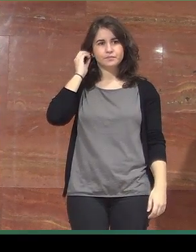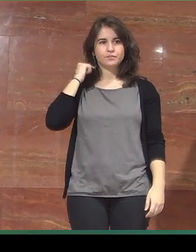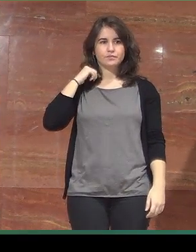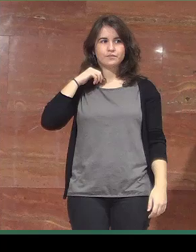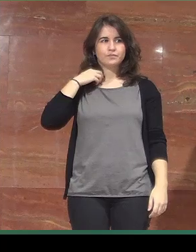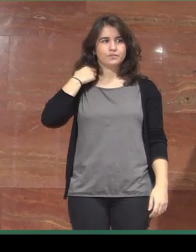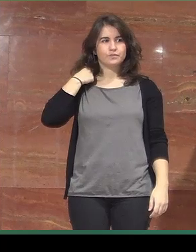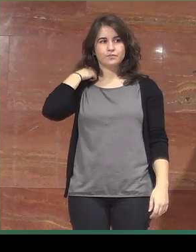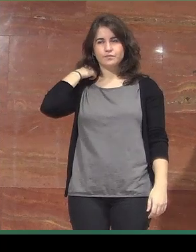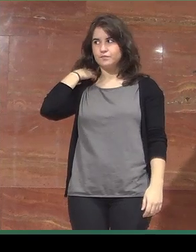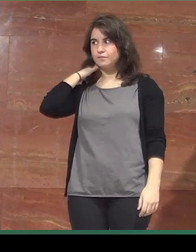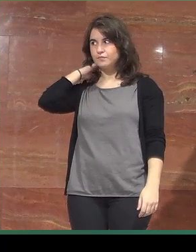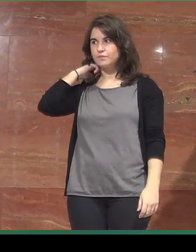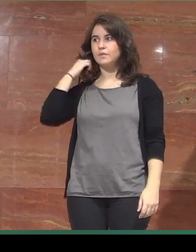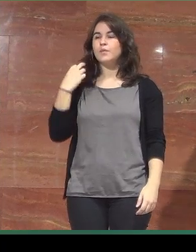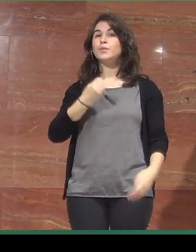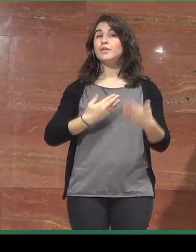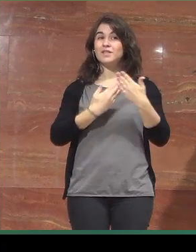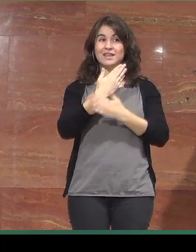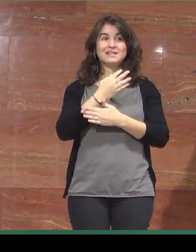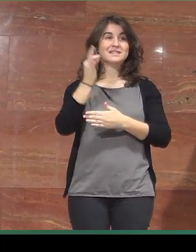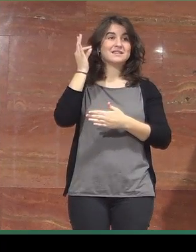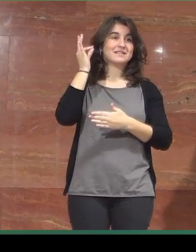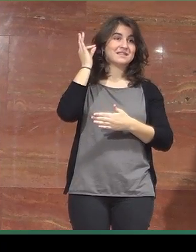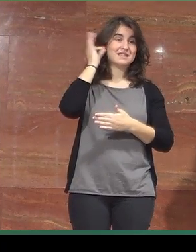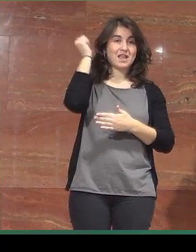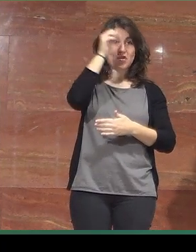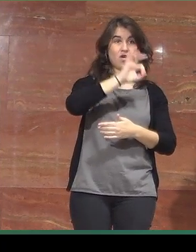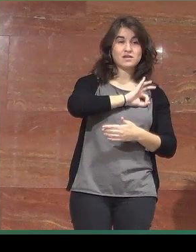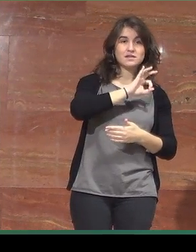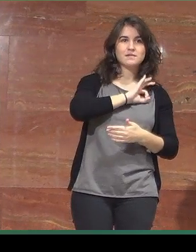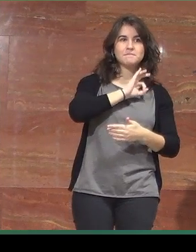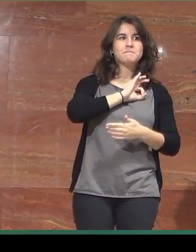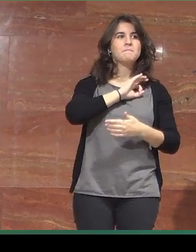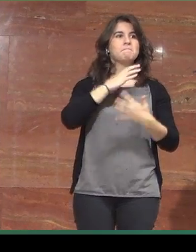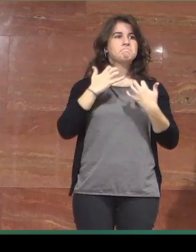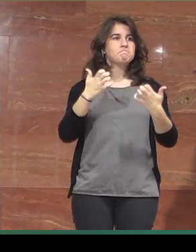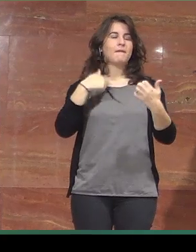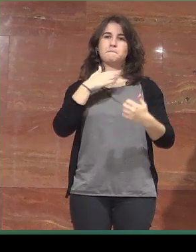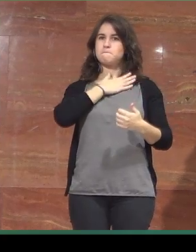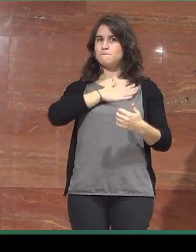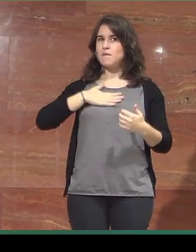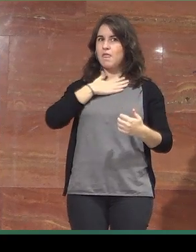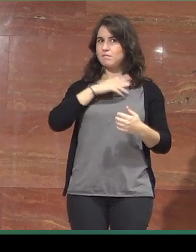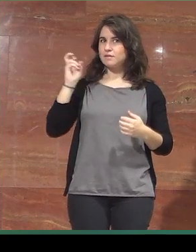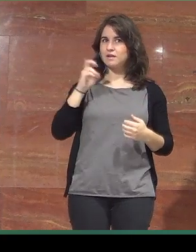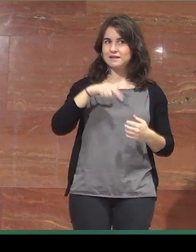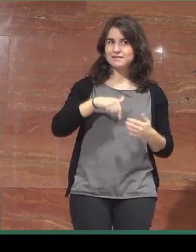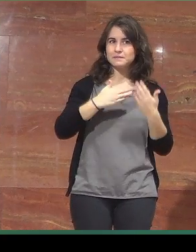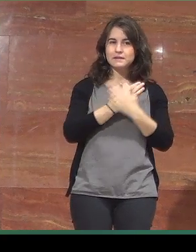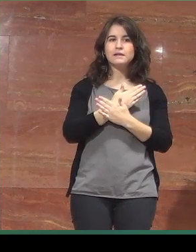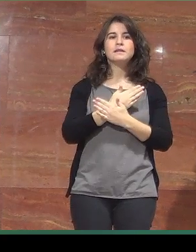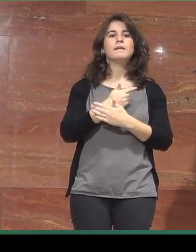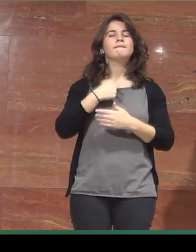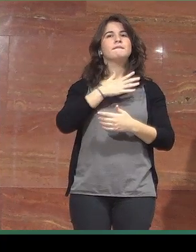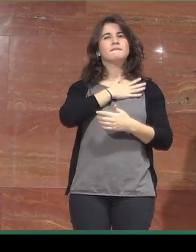Good morning, ladies and gentlemen, and it's a pleasure to be here. I want to move on from